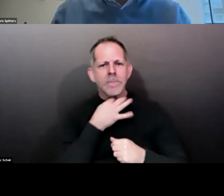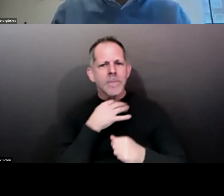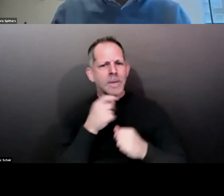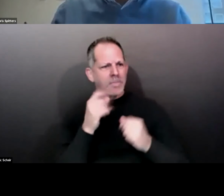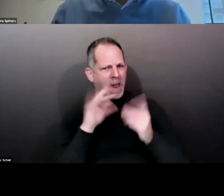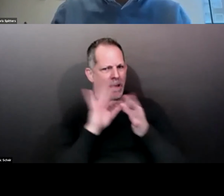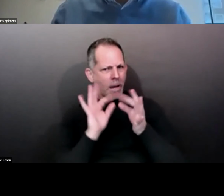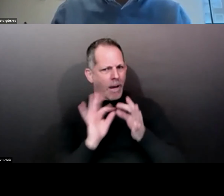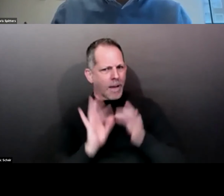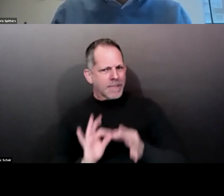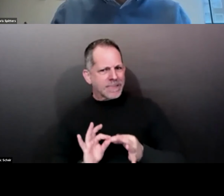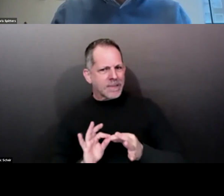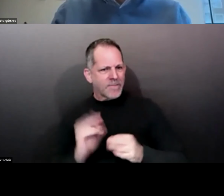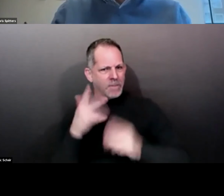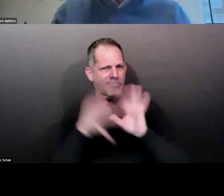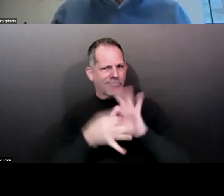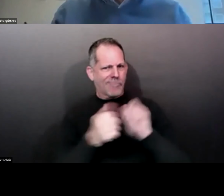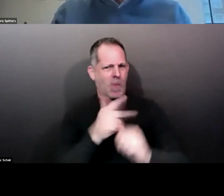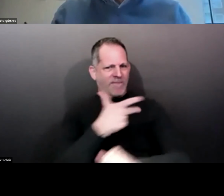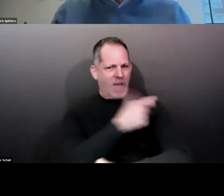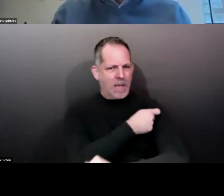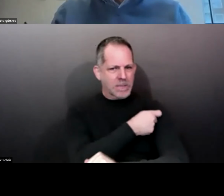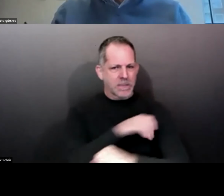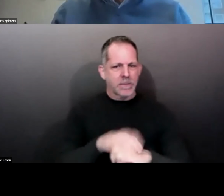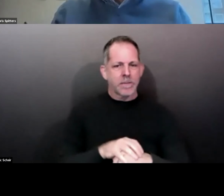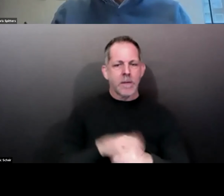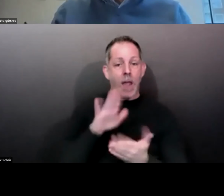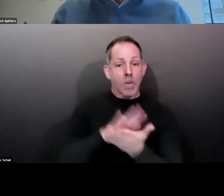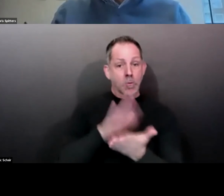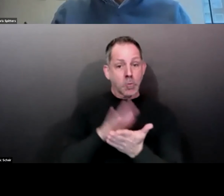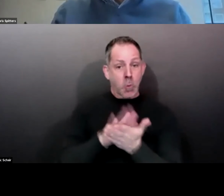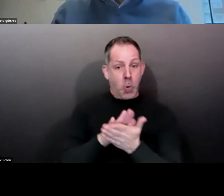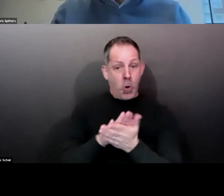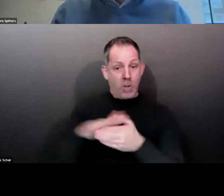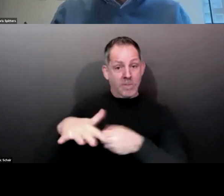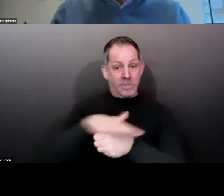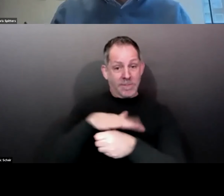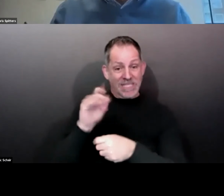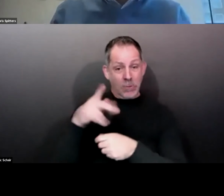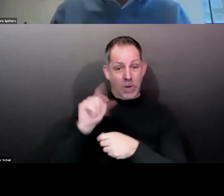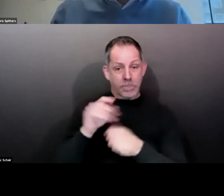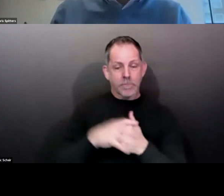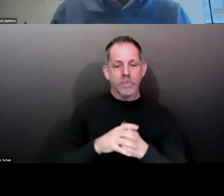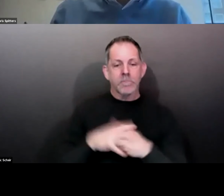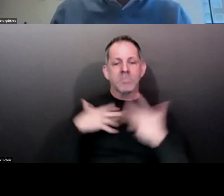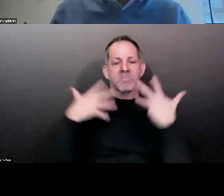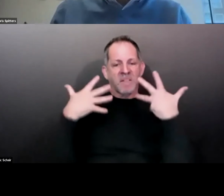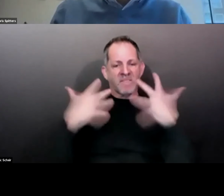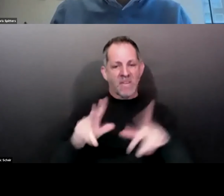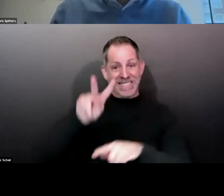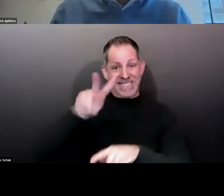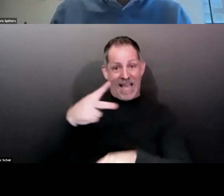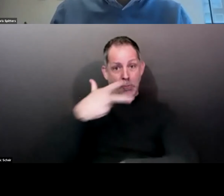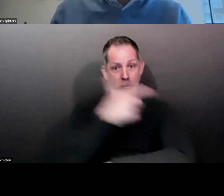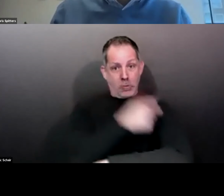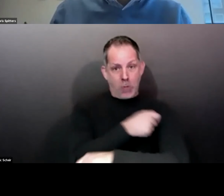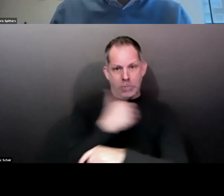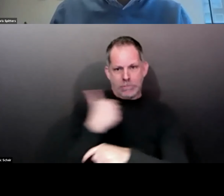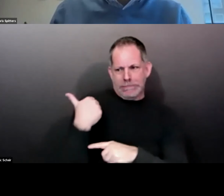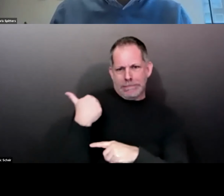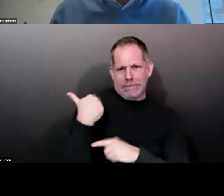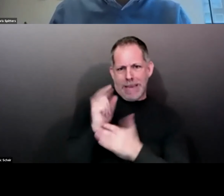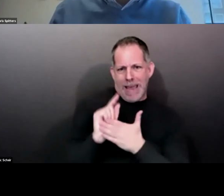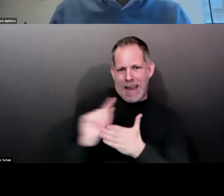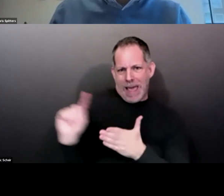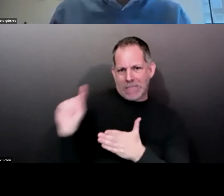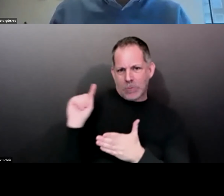District. We finished the second dose last week. And so our Marysville School District team members that wanted to be vaccinated